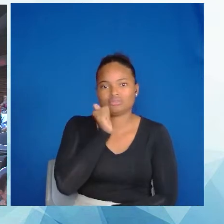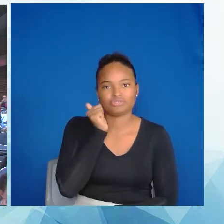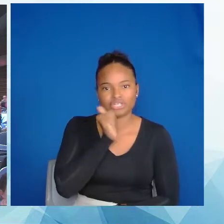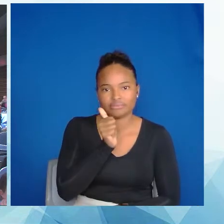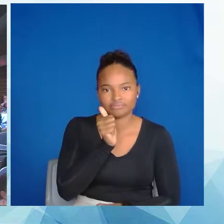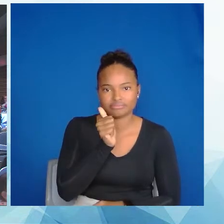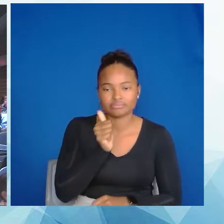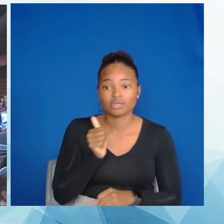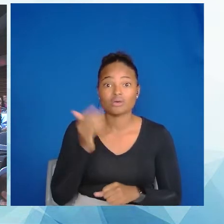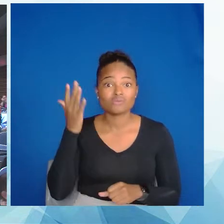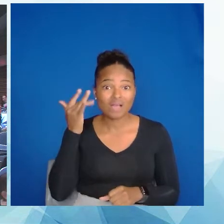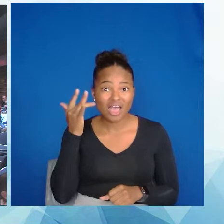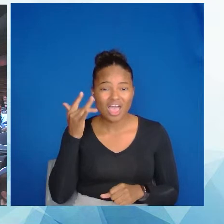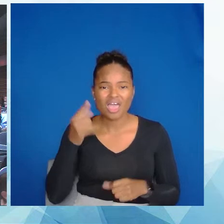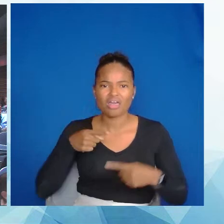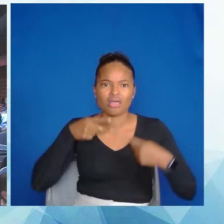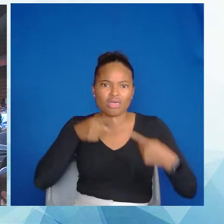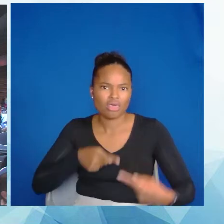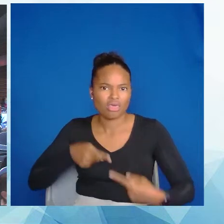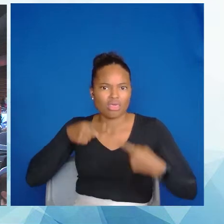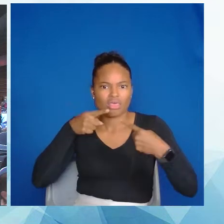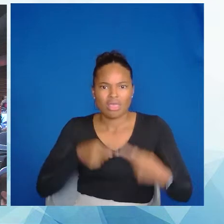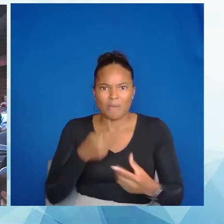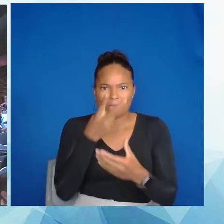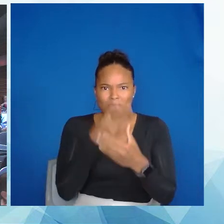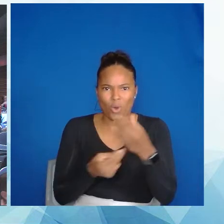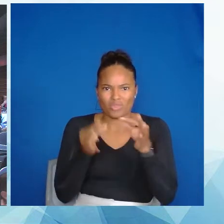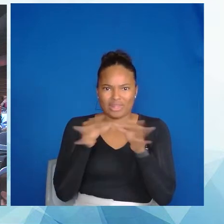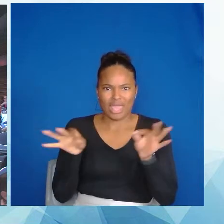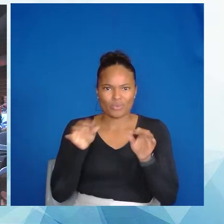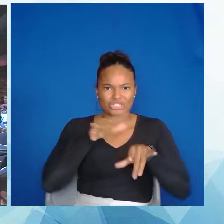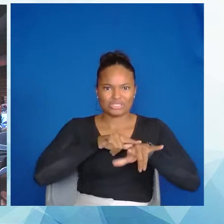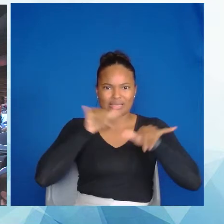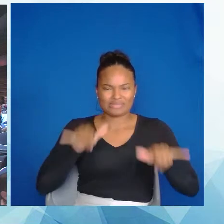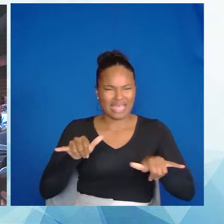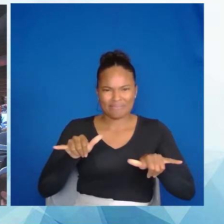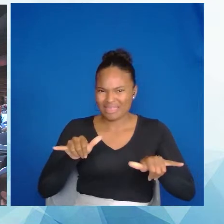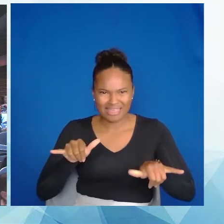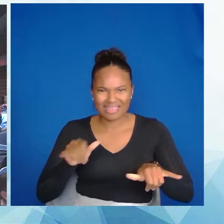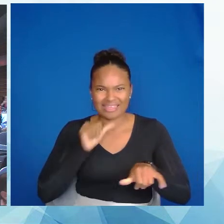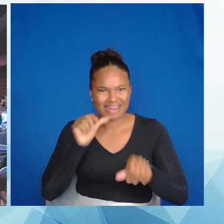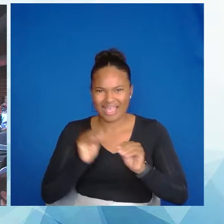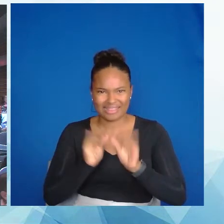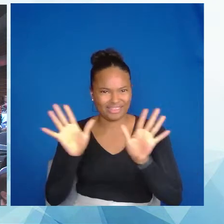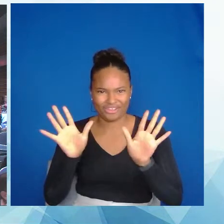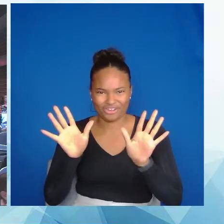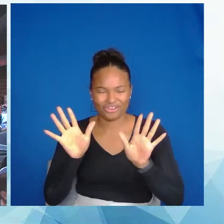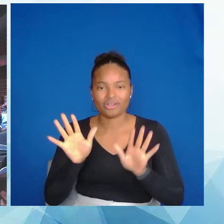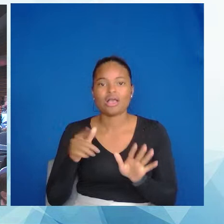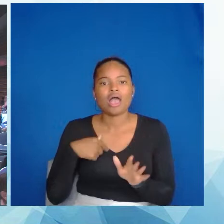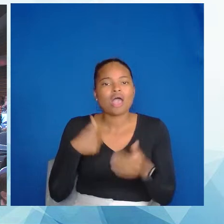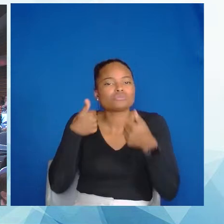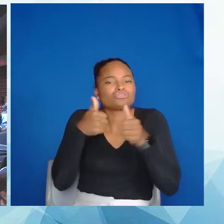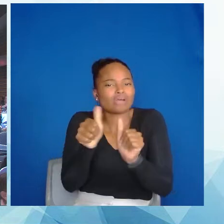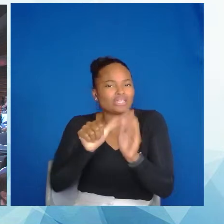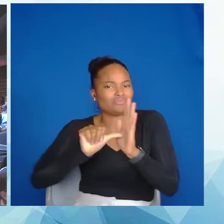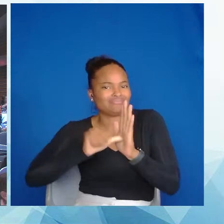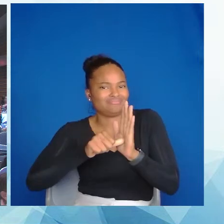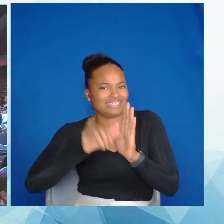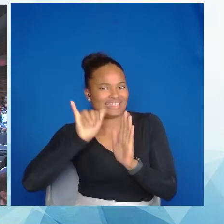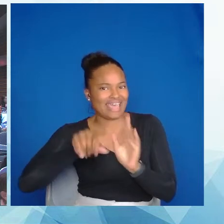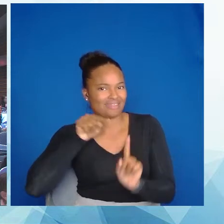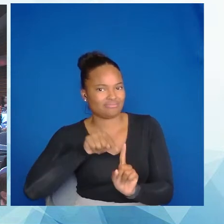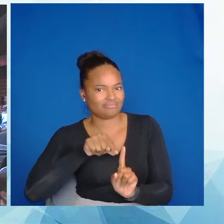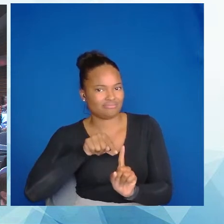because there are difficulties in trying to do both at the same time. And that's what I was trying to get across, and that's why I was